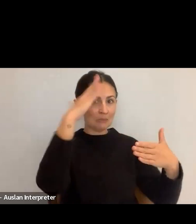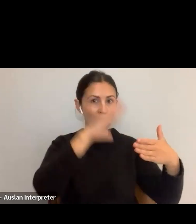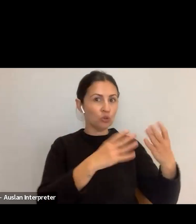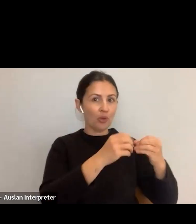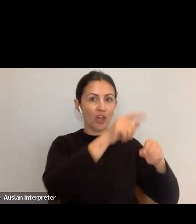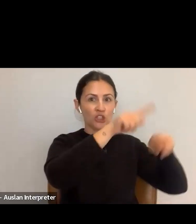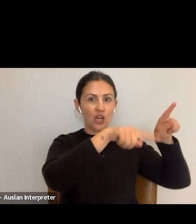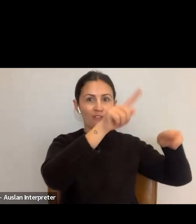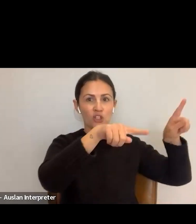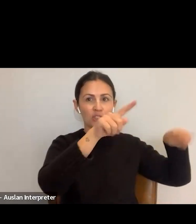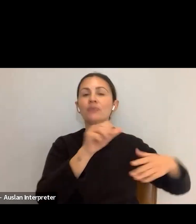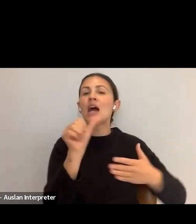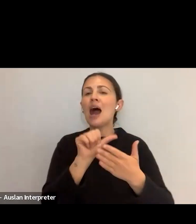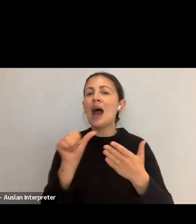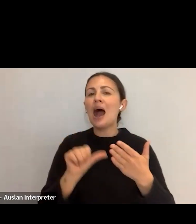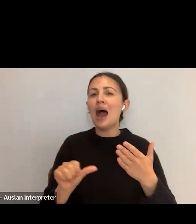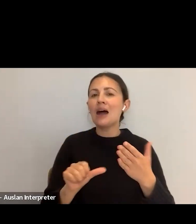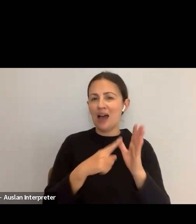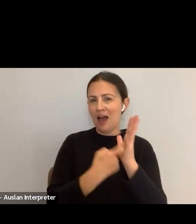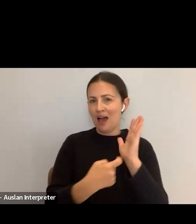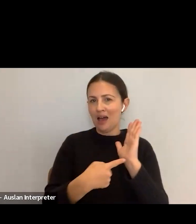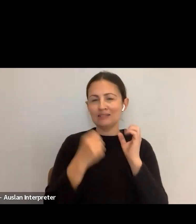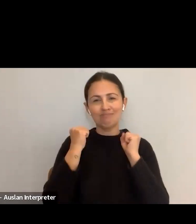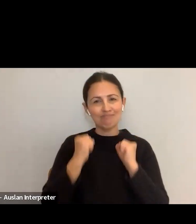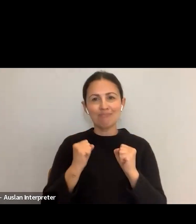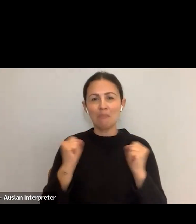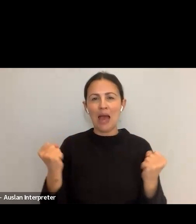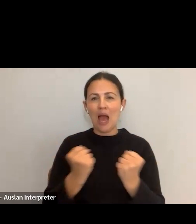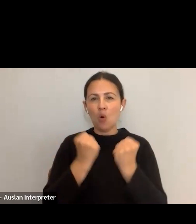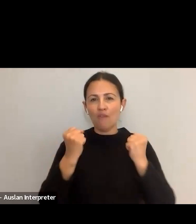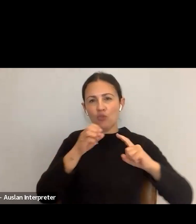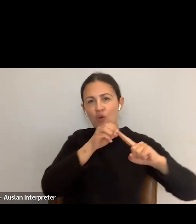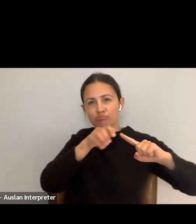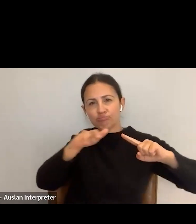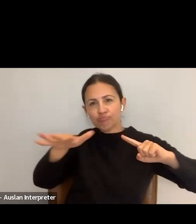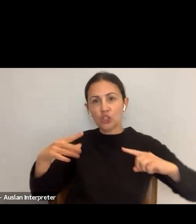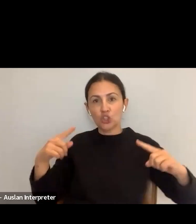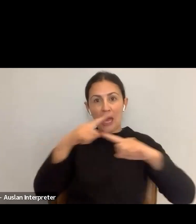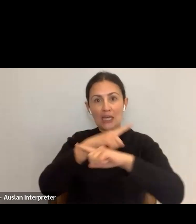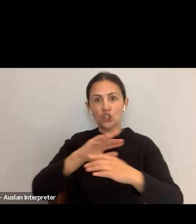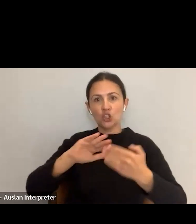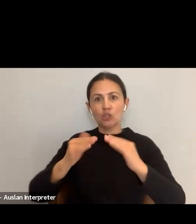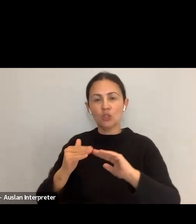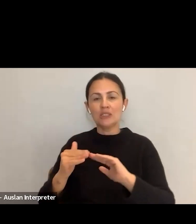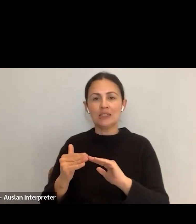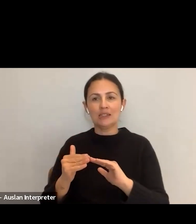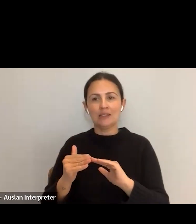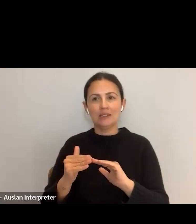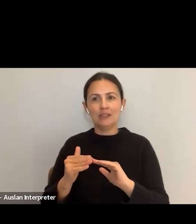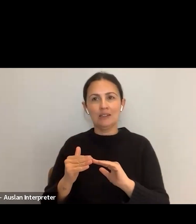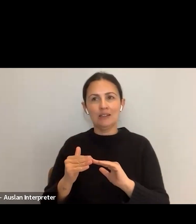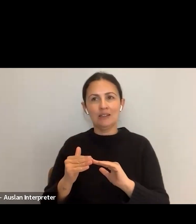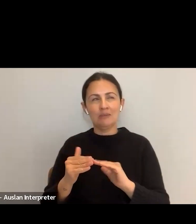arts can be in being levers of social change, in touching hearts and touching minds and influencing change. But if